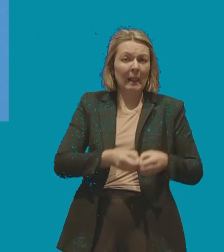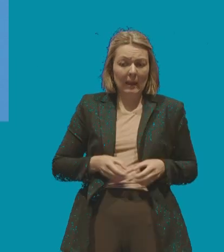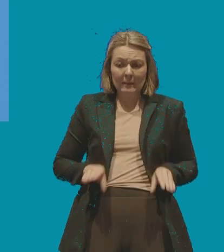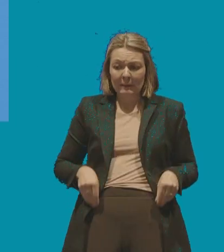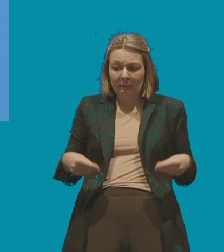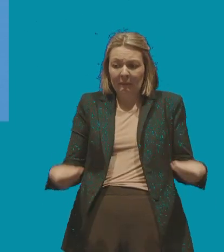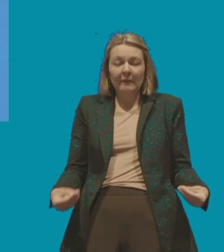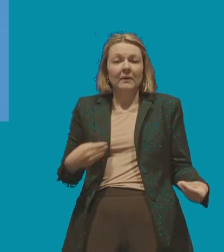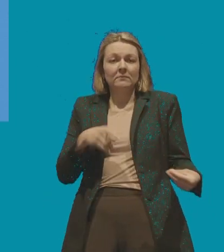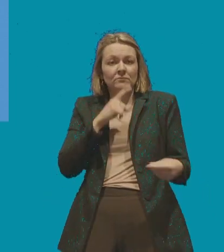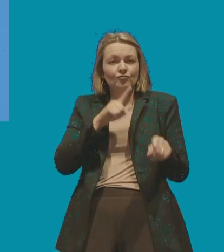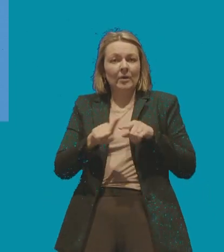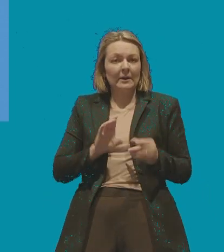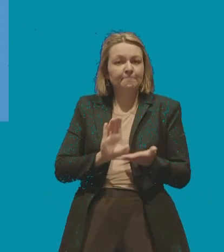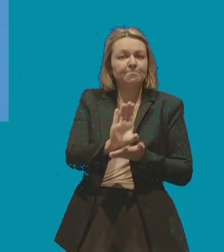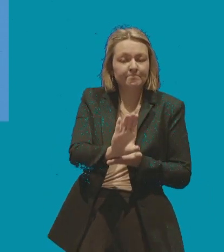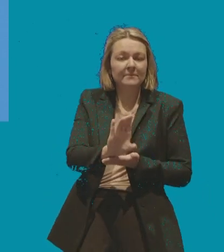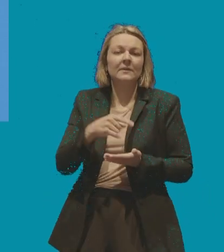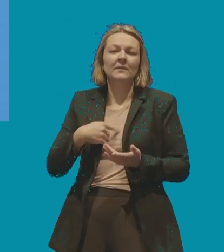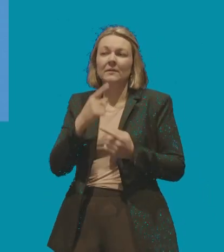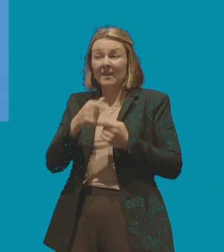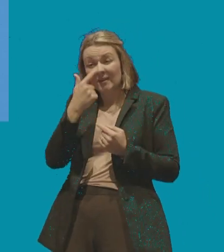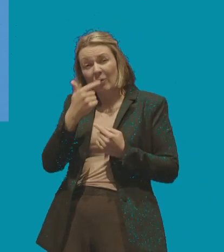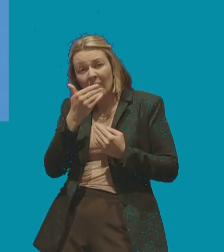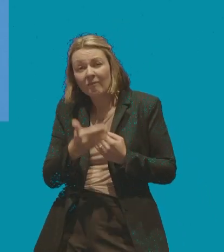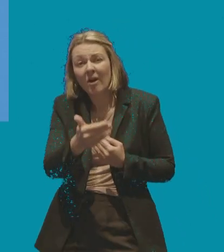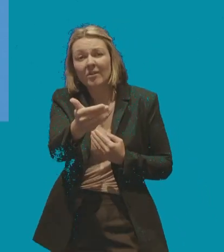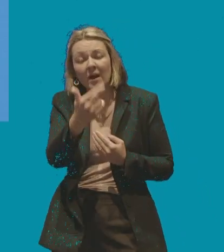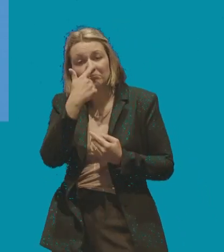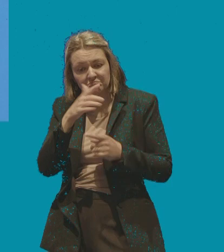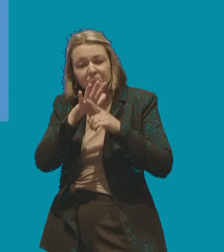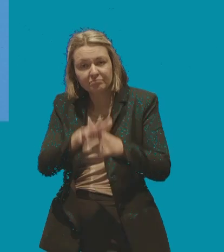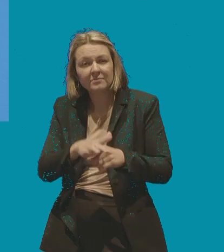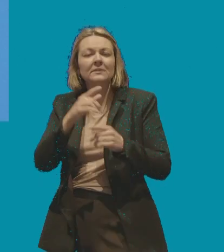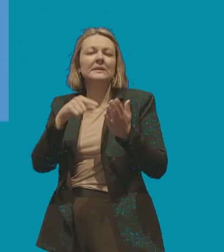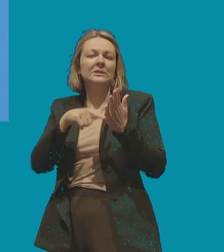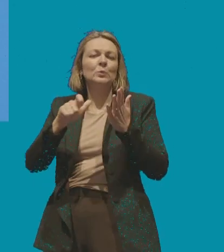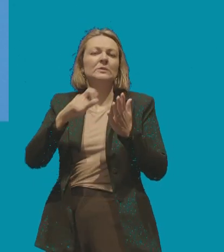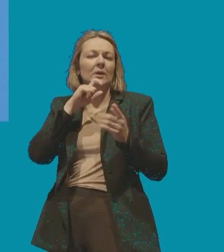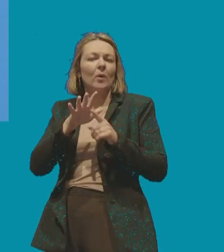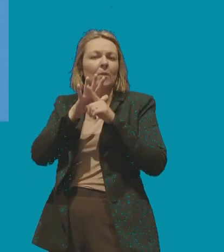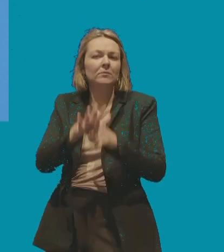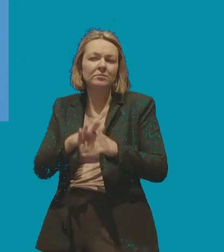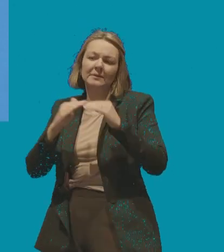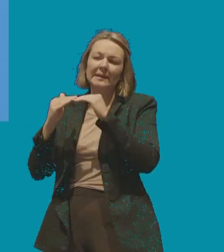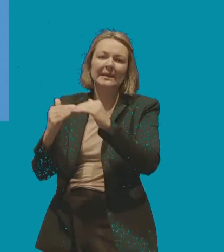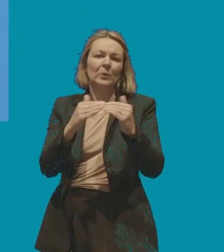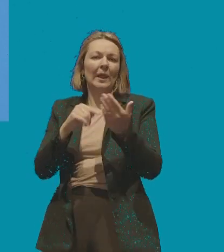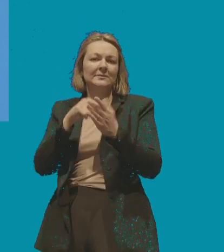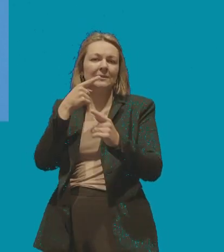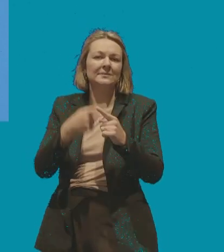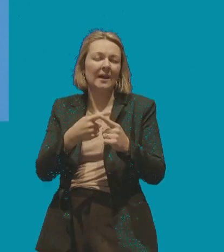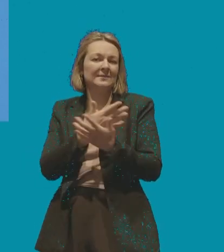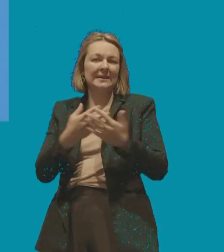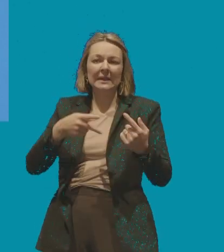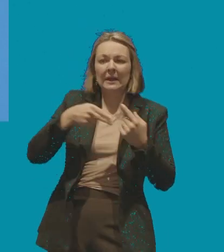cheats. But we can go further, and we need to go further. So at the TUC, we'll continue to make the case for equalising tax on capital